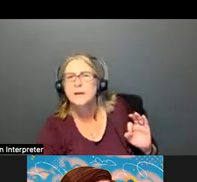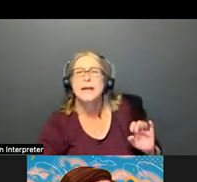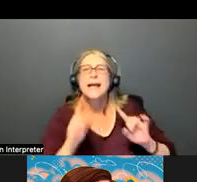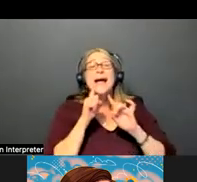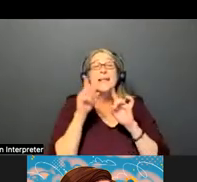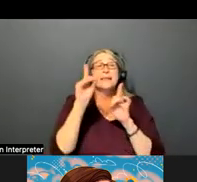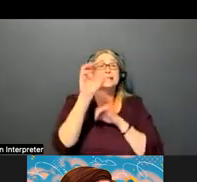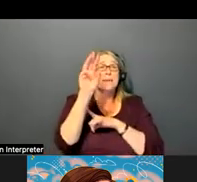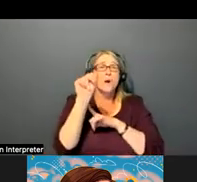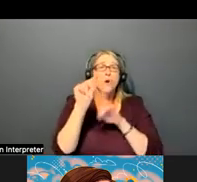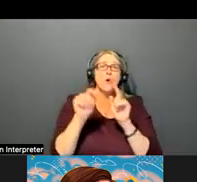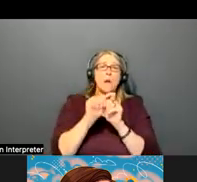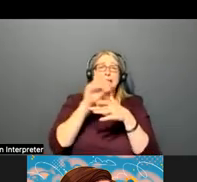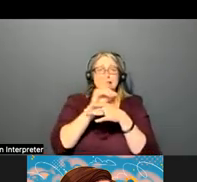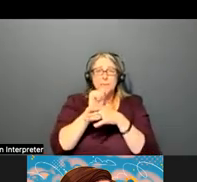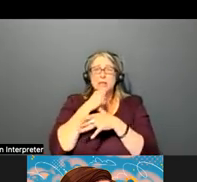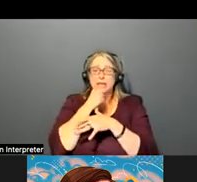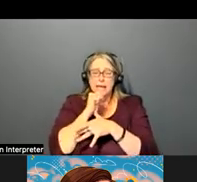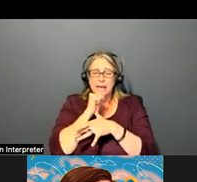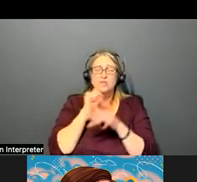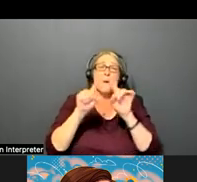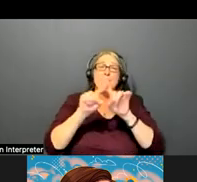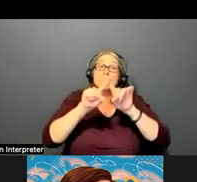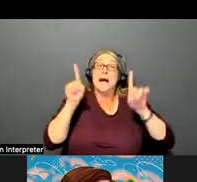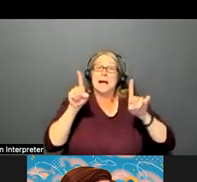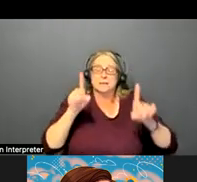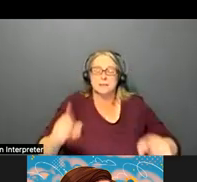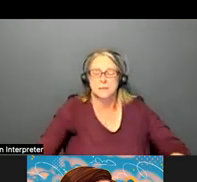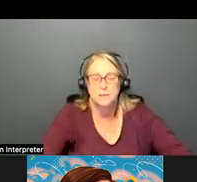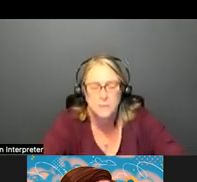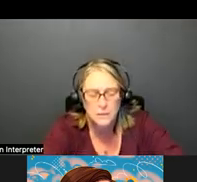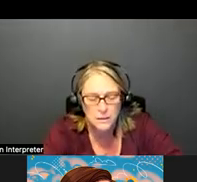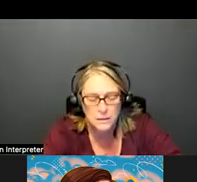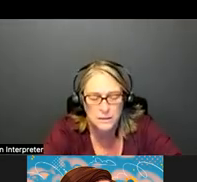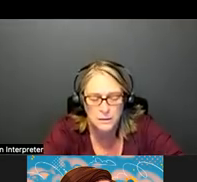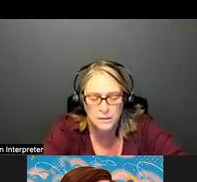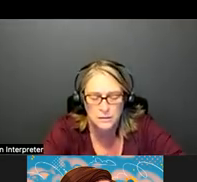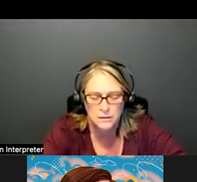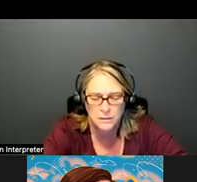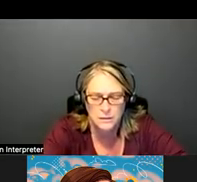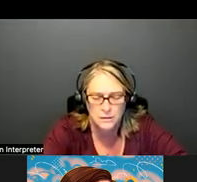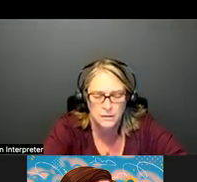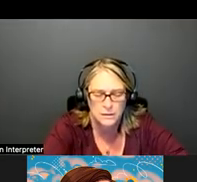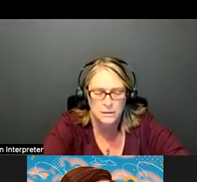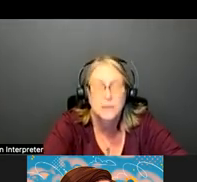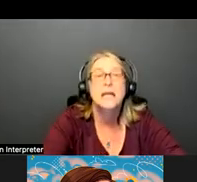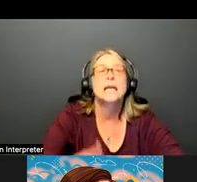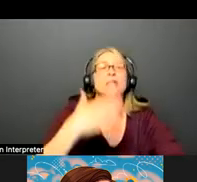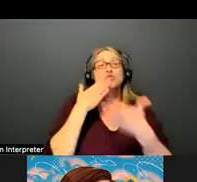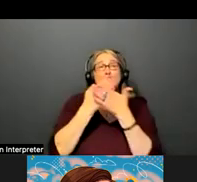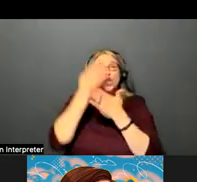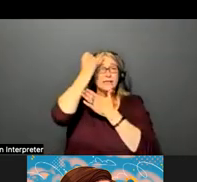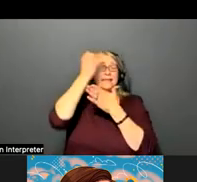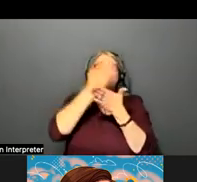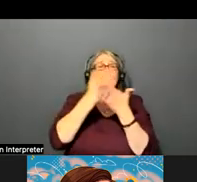the disability and the age. However, I think that it's a good idea, and I think that it's something that organizations could